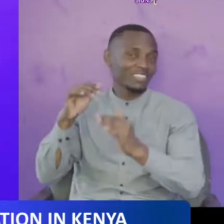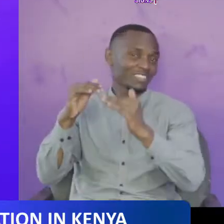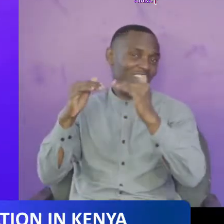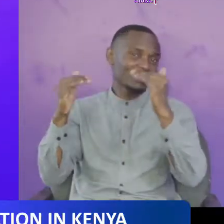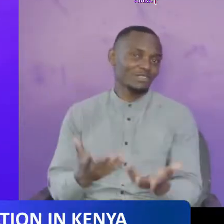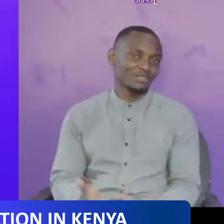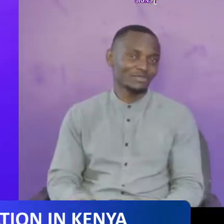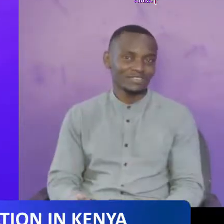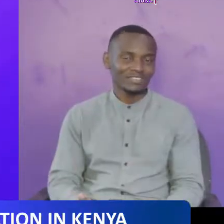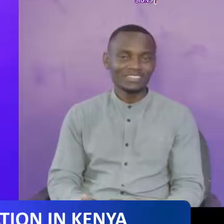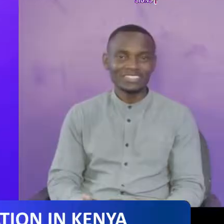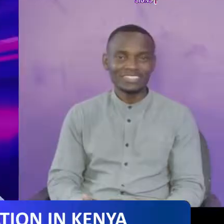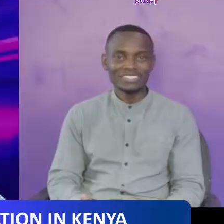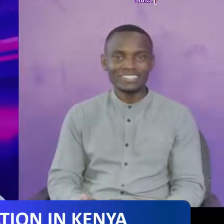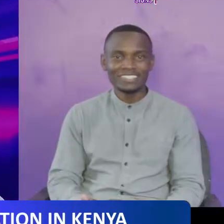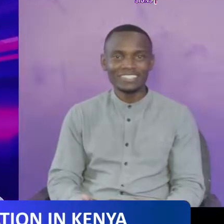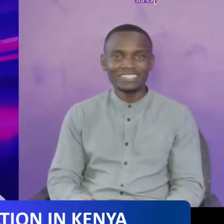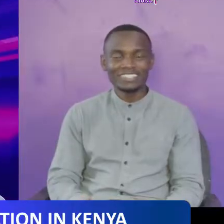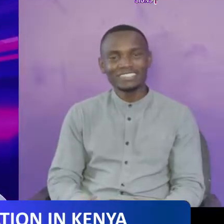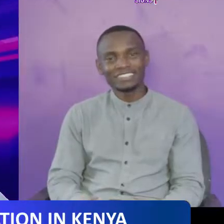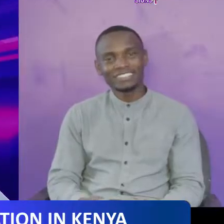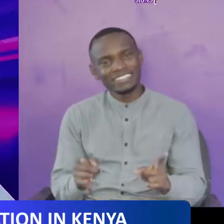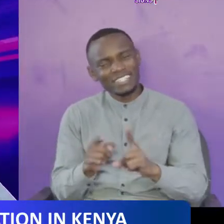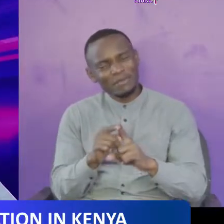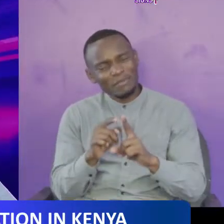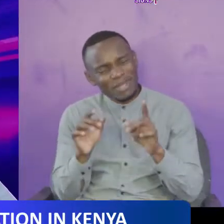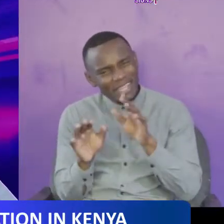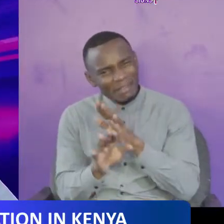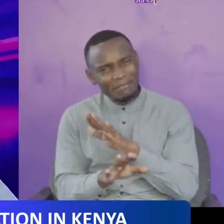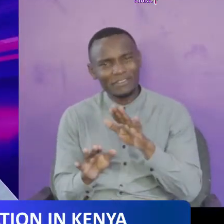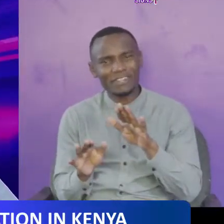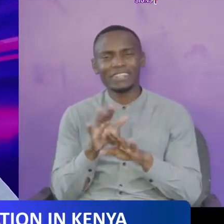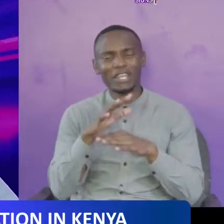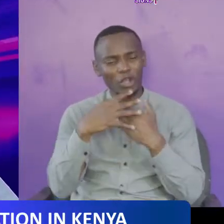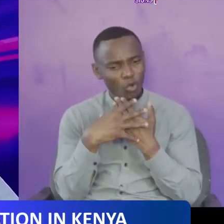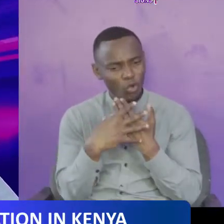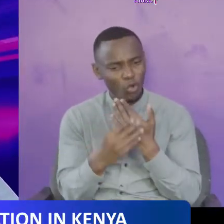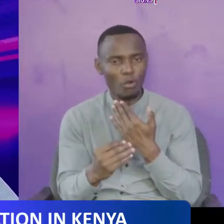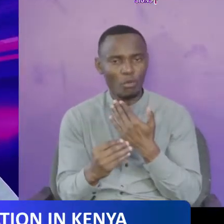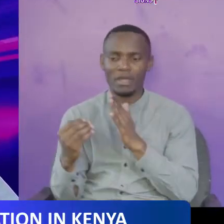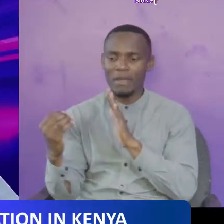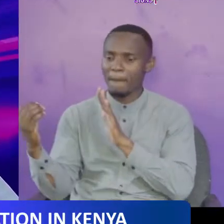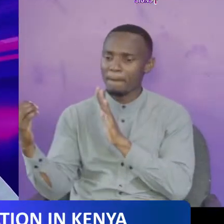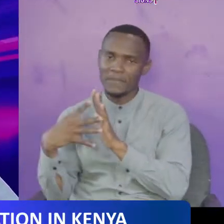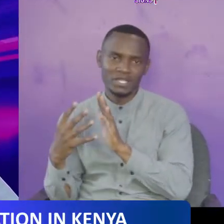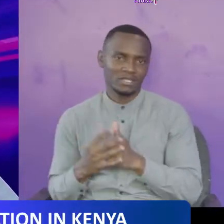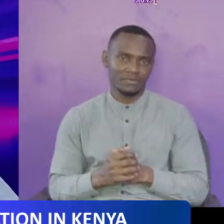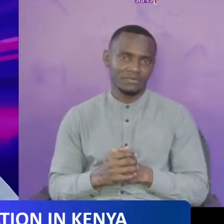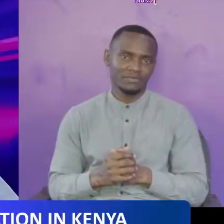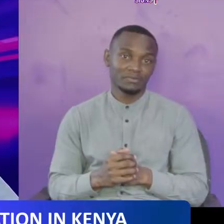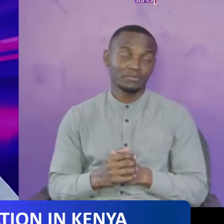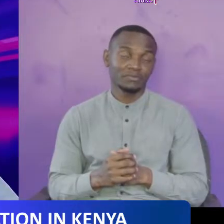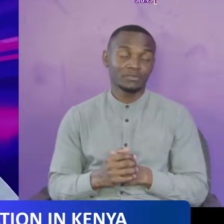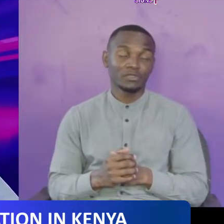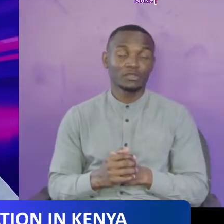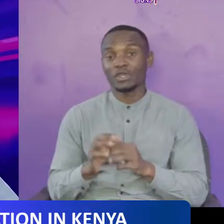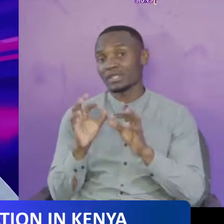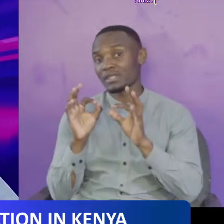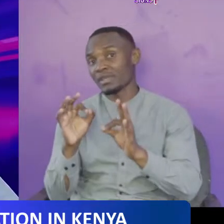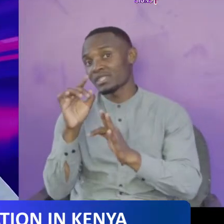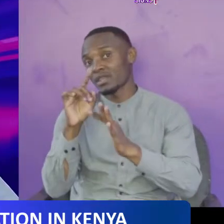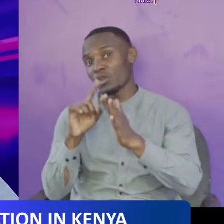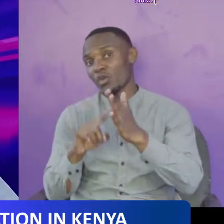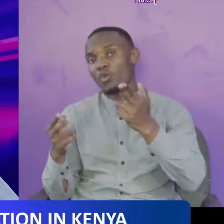The M dashes, the commas, the full stops. Exactly. Yeah. So it's amazing. So what